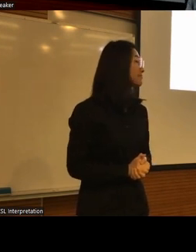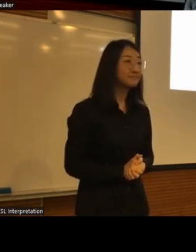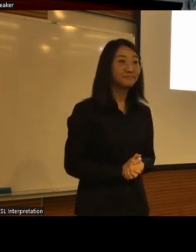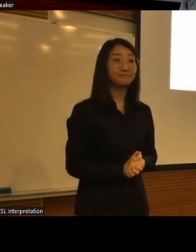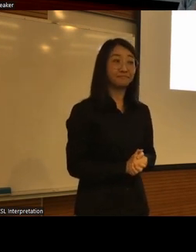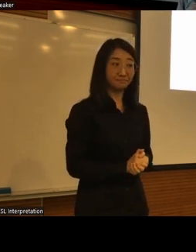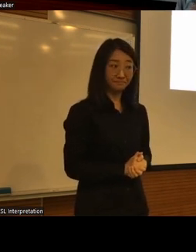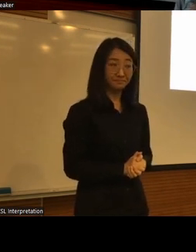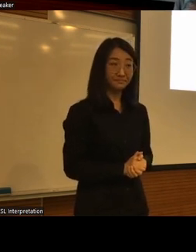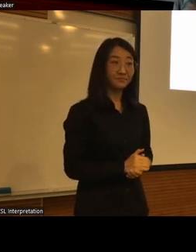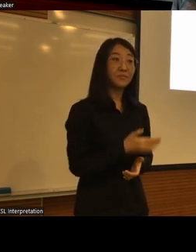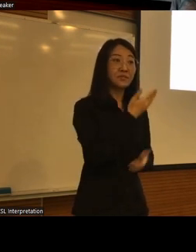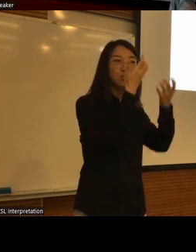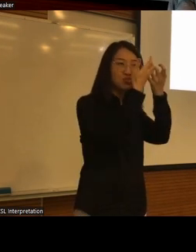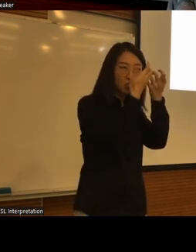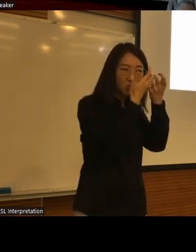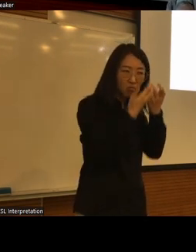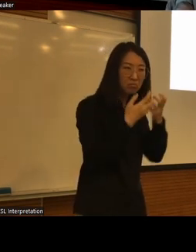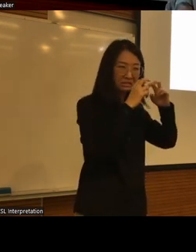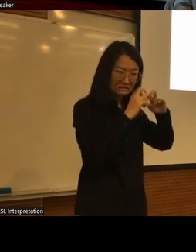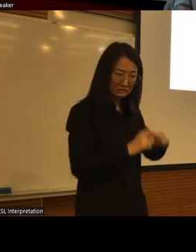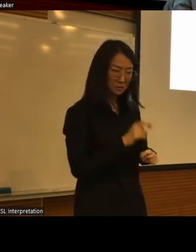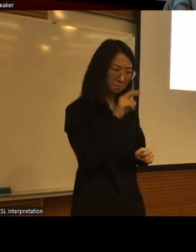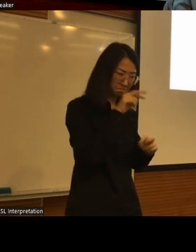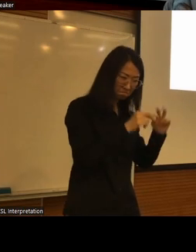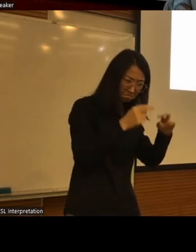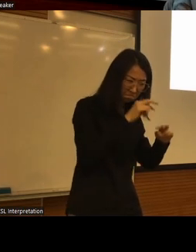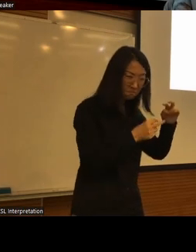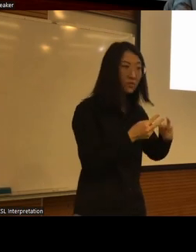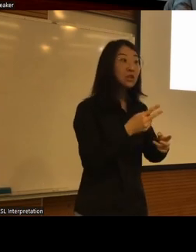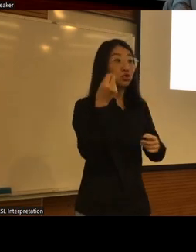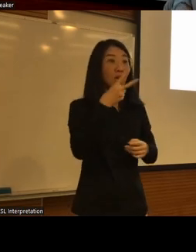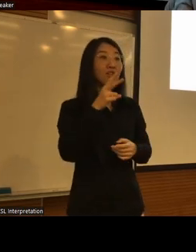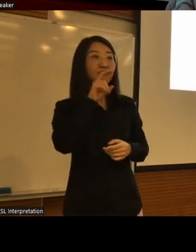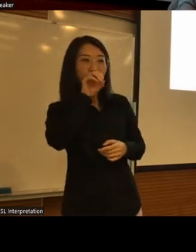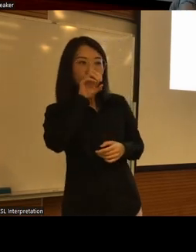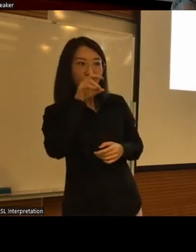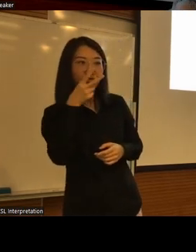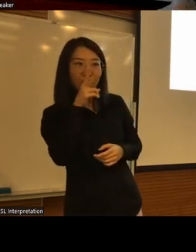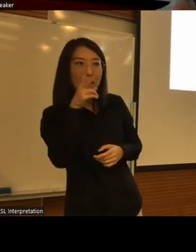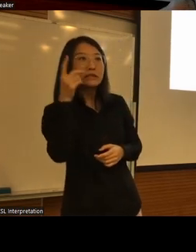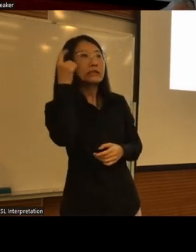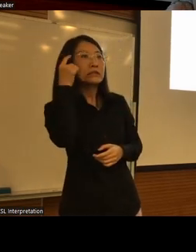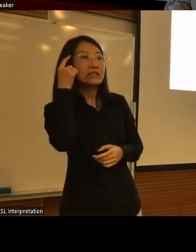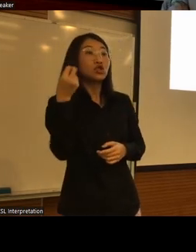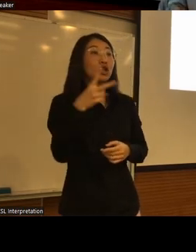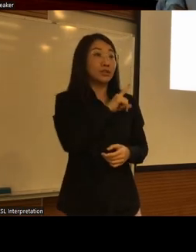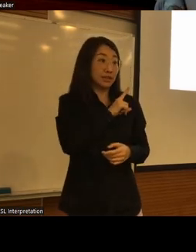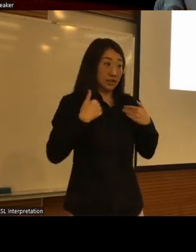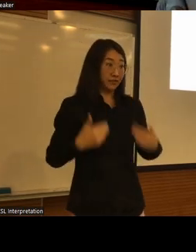Now, if you look at the data and you know a bit about interpreters, especially if you're an interpreter yourself,